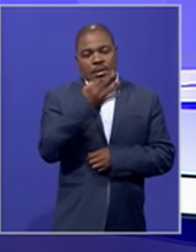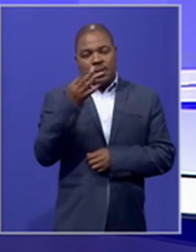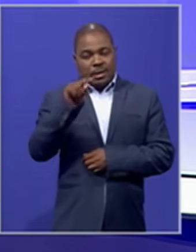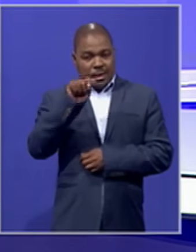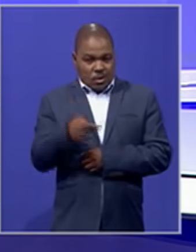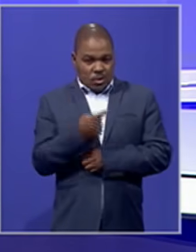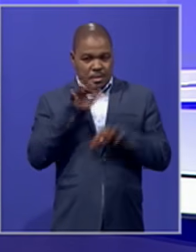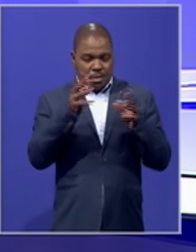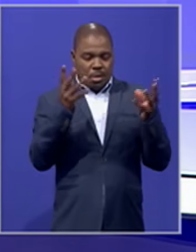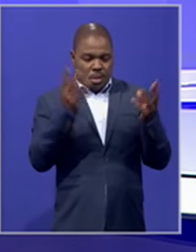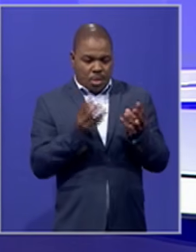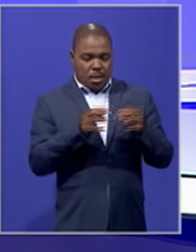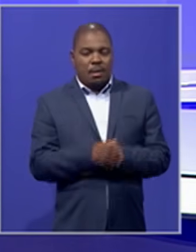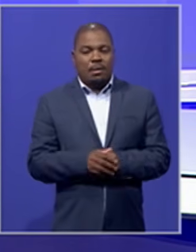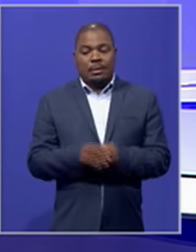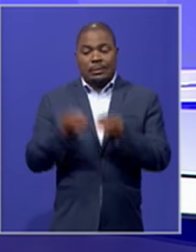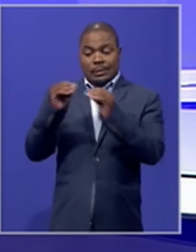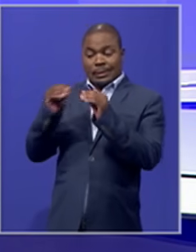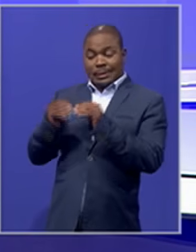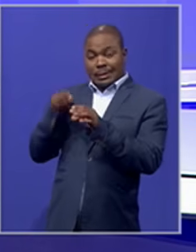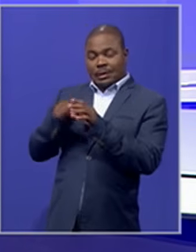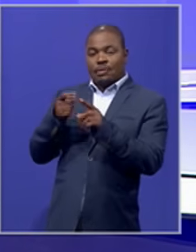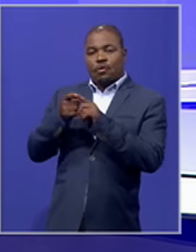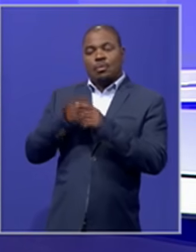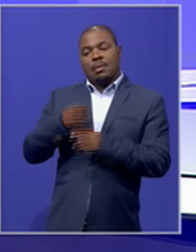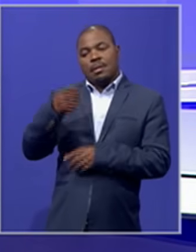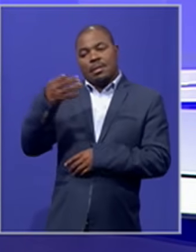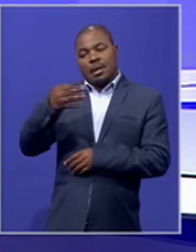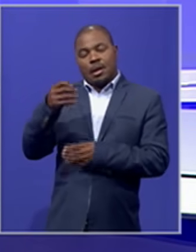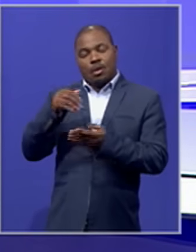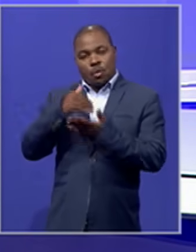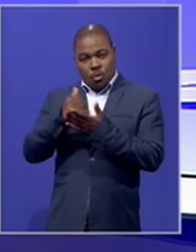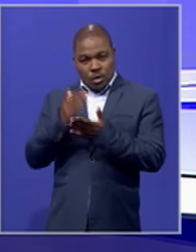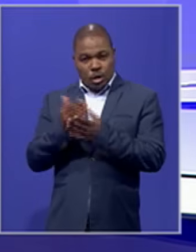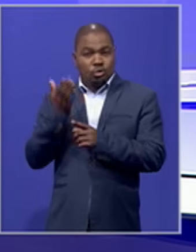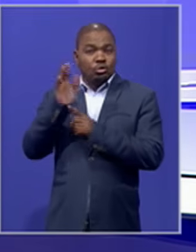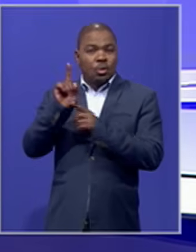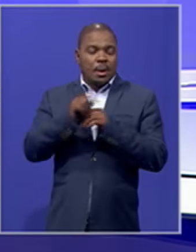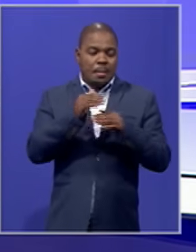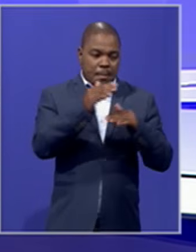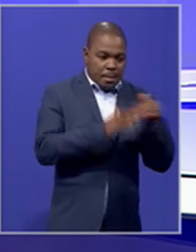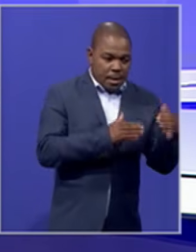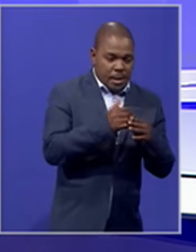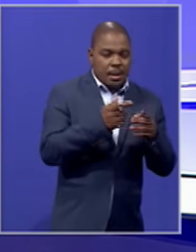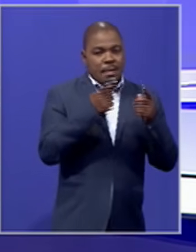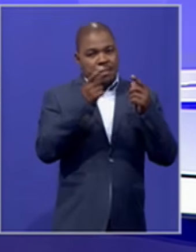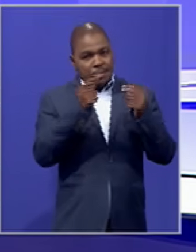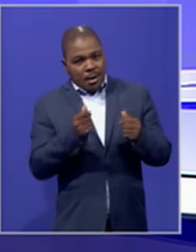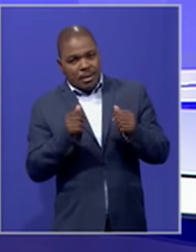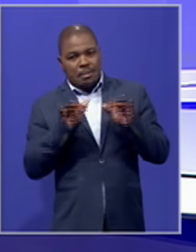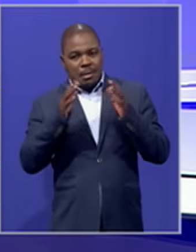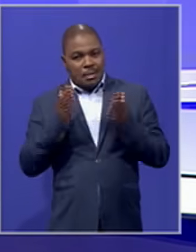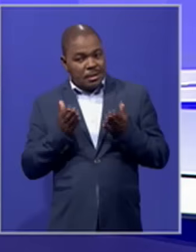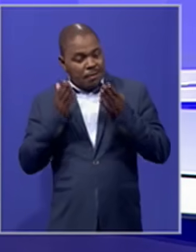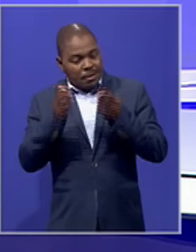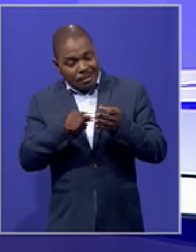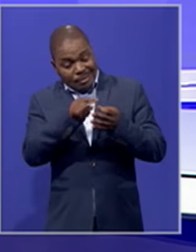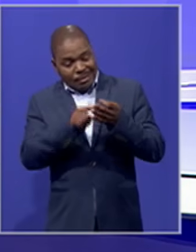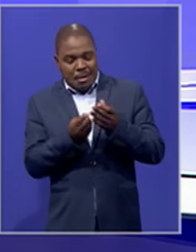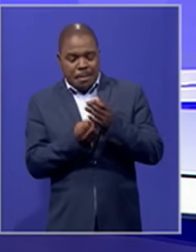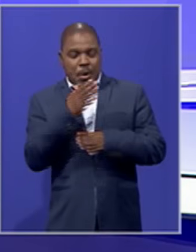233. Dipalopalo tša Stats SA tša kotara ya boraro di bontšhitše gore lekala la kago mašeleng le ditirelo tša setšhaba di tlhotše mešomo